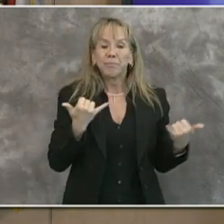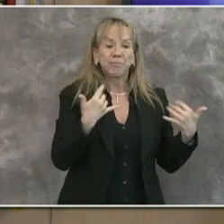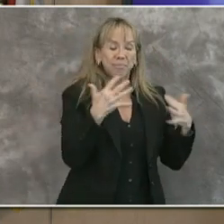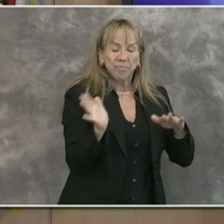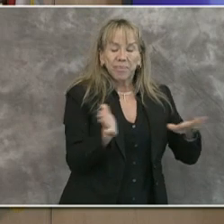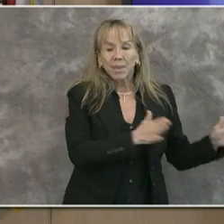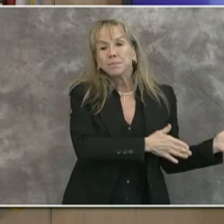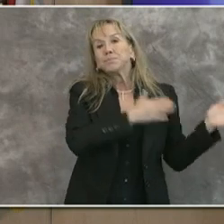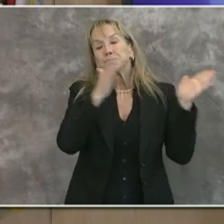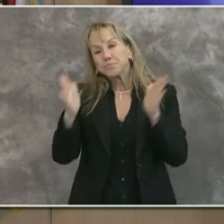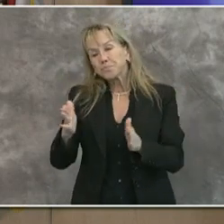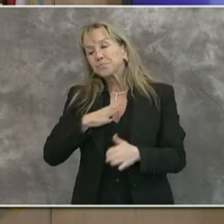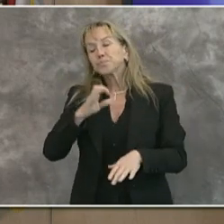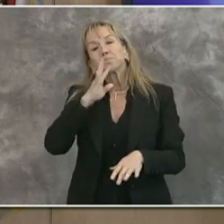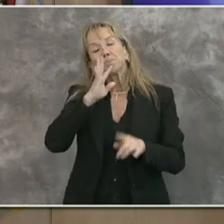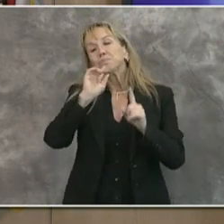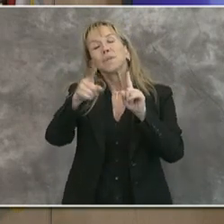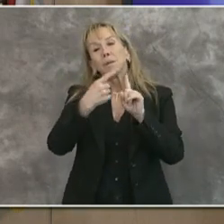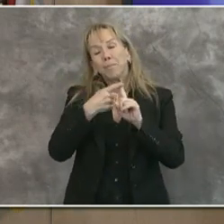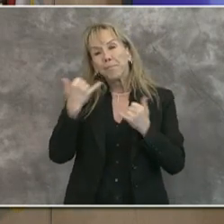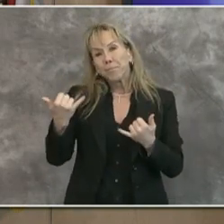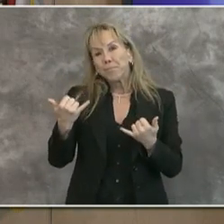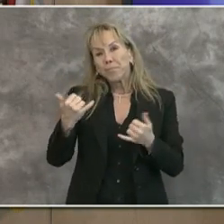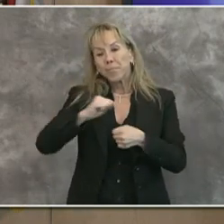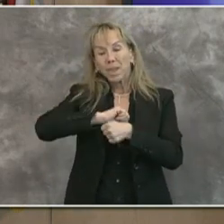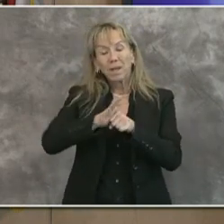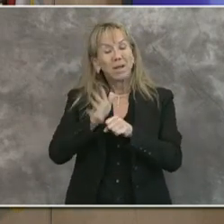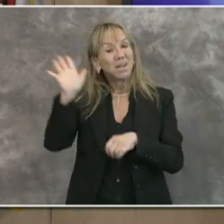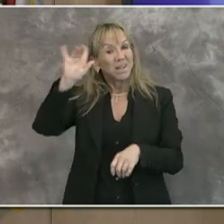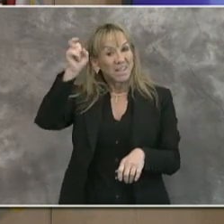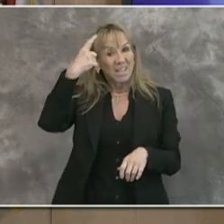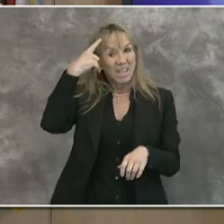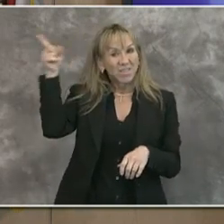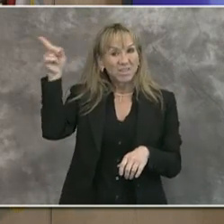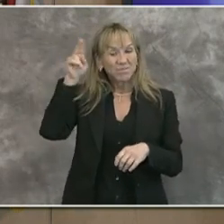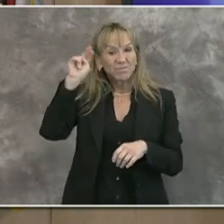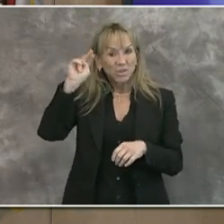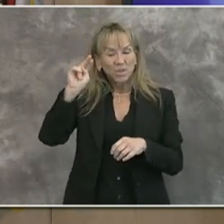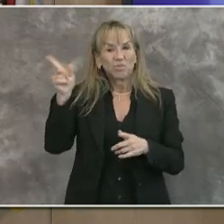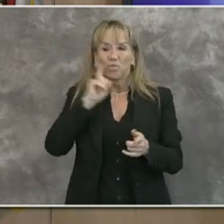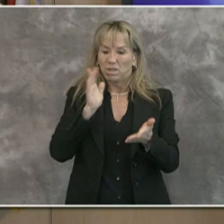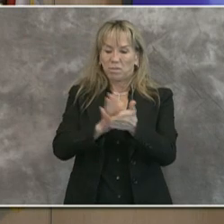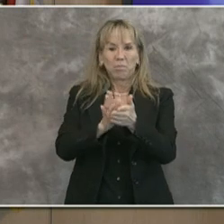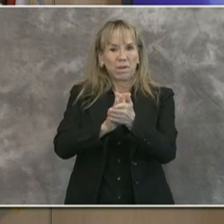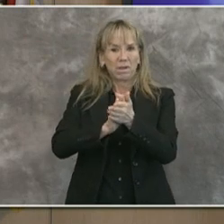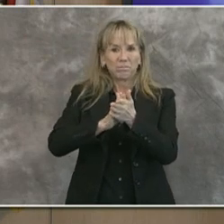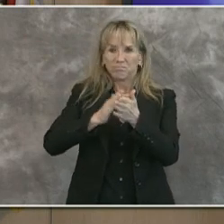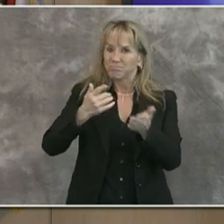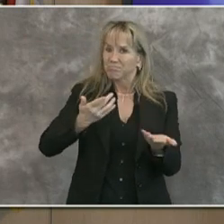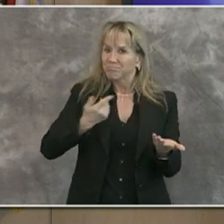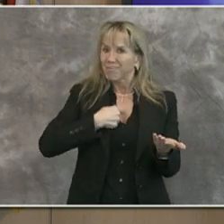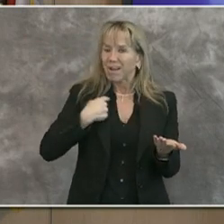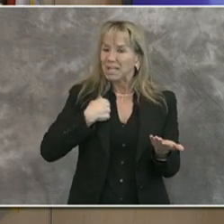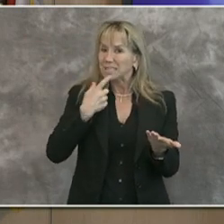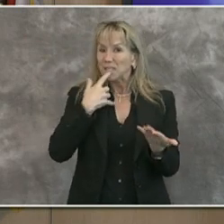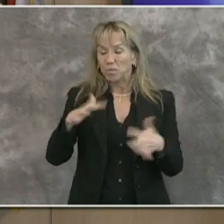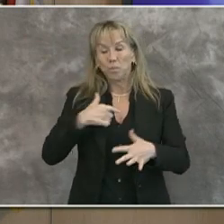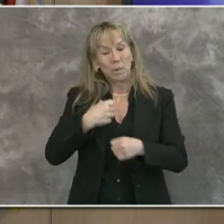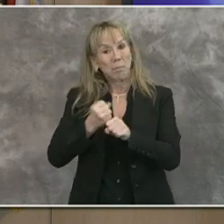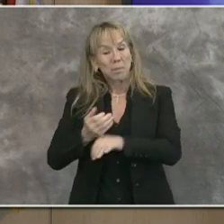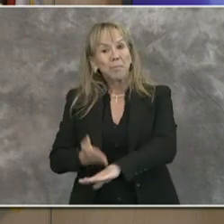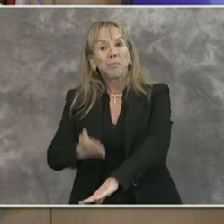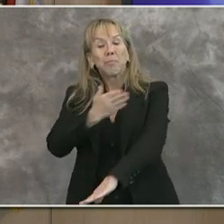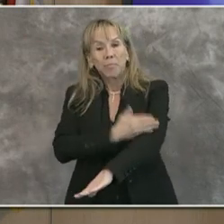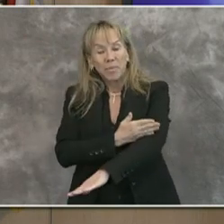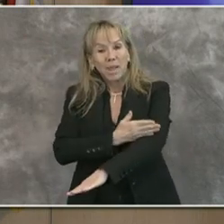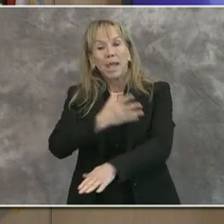Governor Gavin Newsom applauded the tremendous progress communities have made at the end of last week and made an additional step